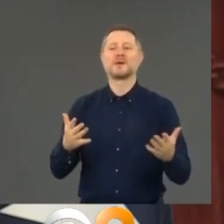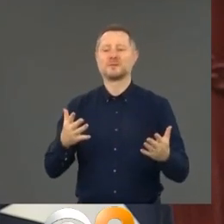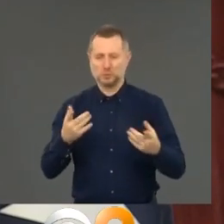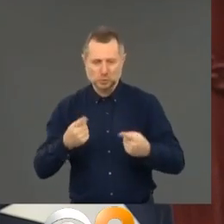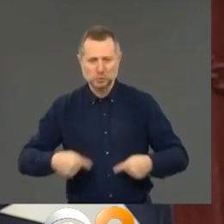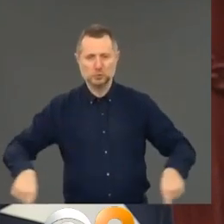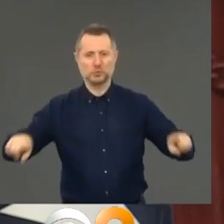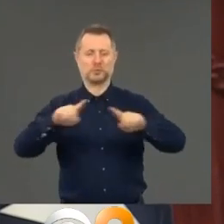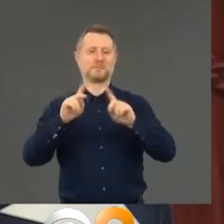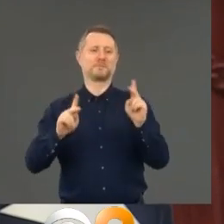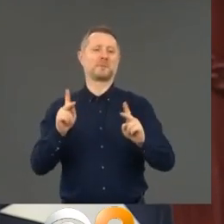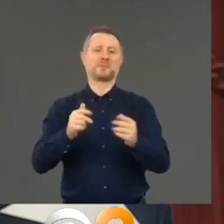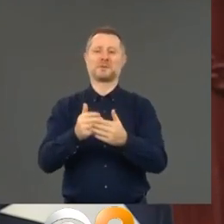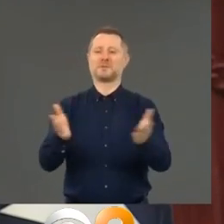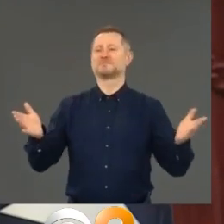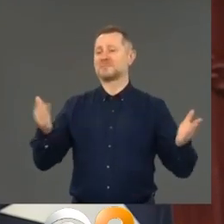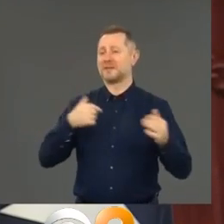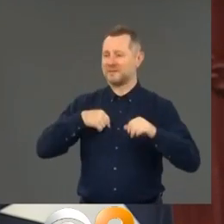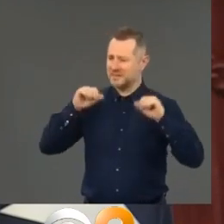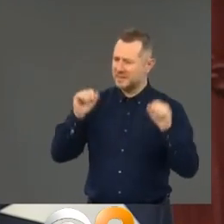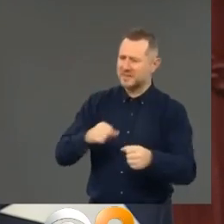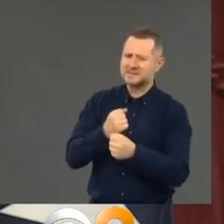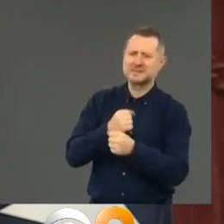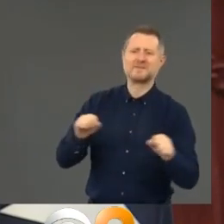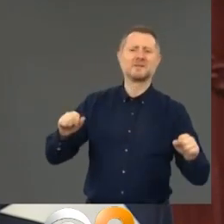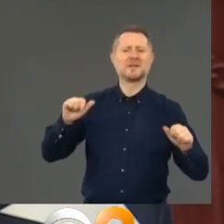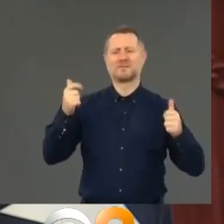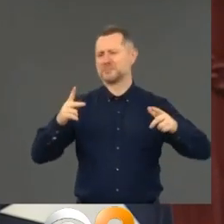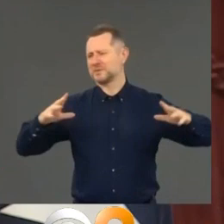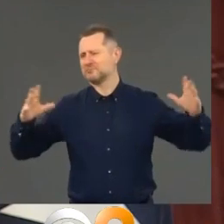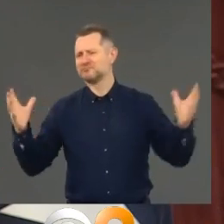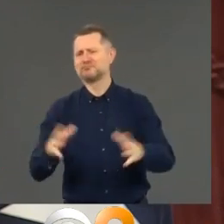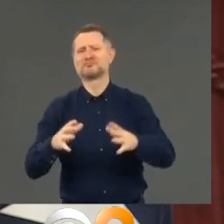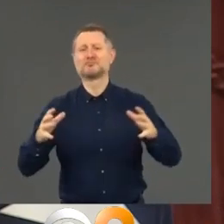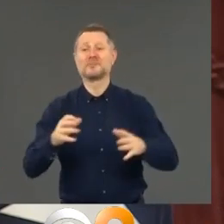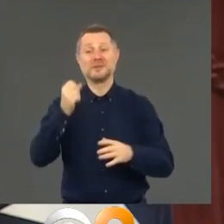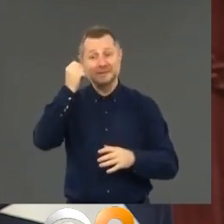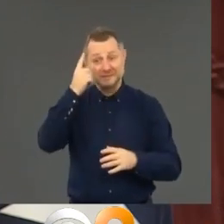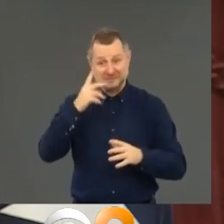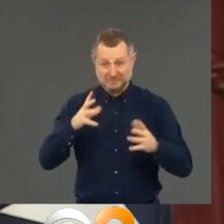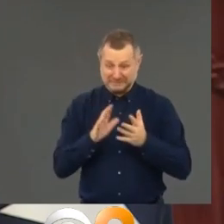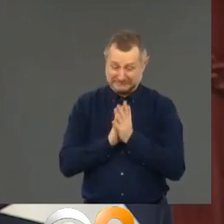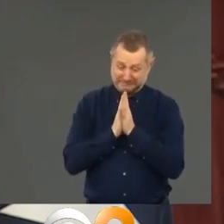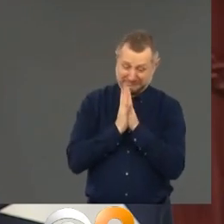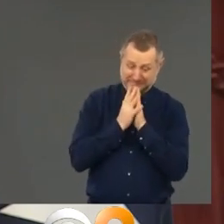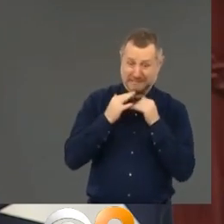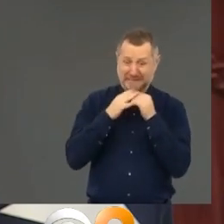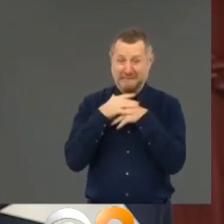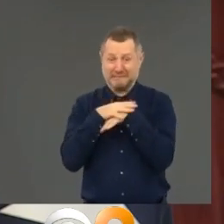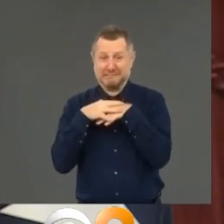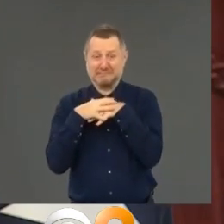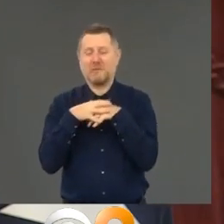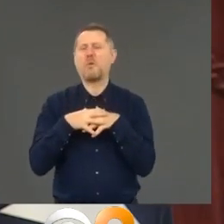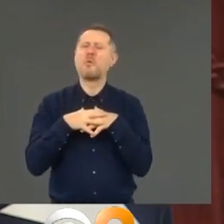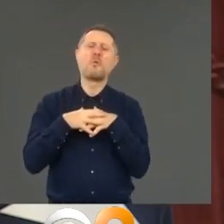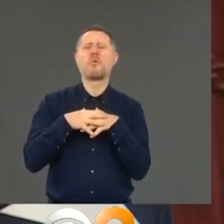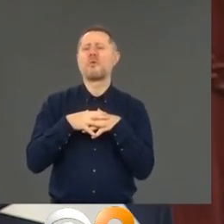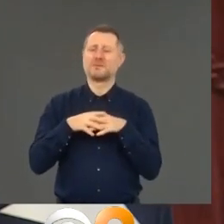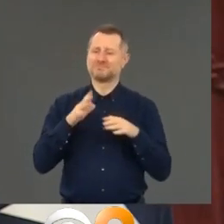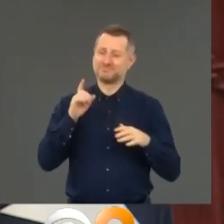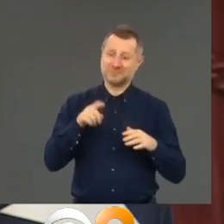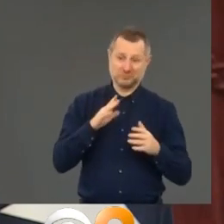of 10 people. You can also have a wholly unsafe gathering of 10 people. You can have an unsafe gathering of 3 people. You can have